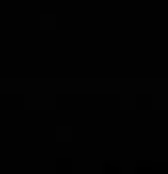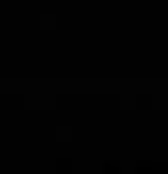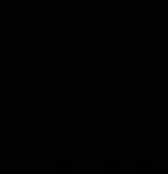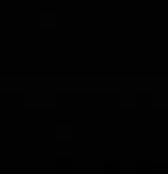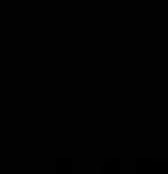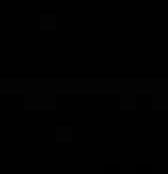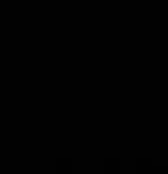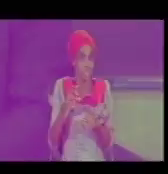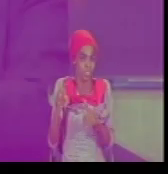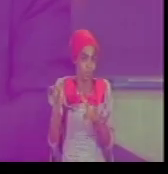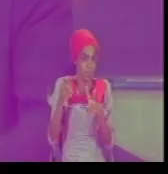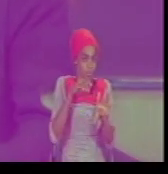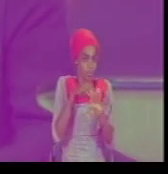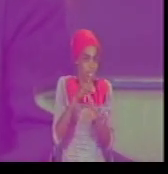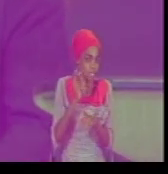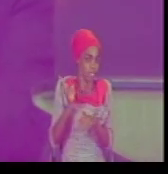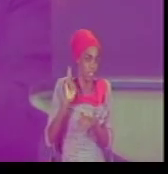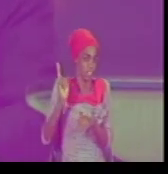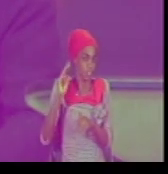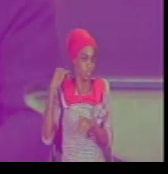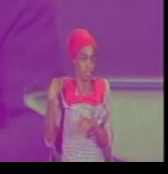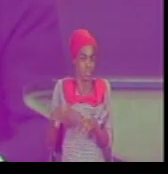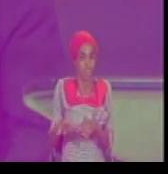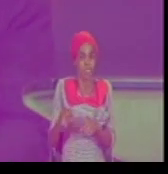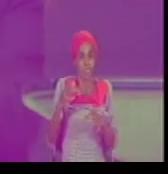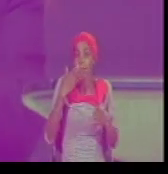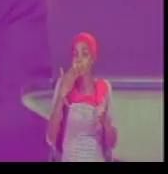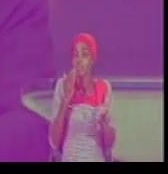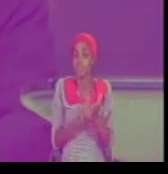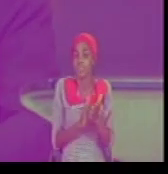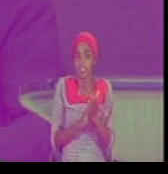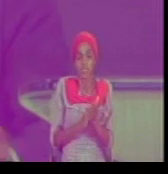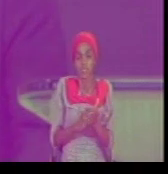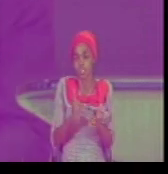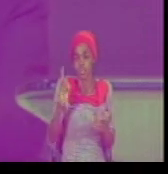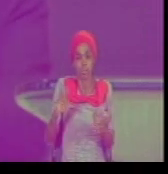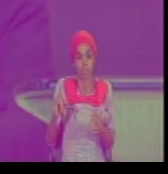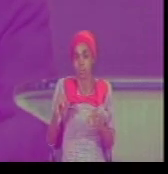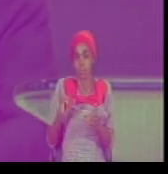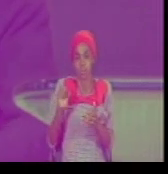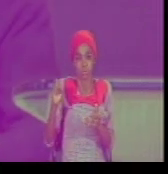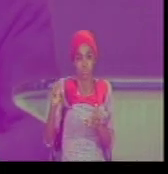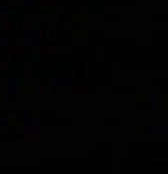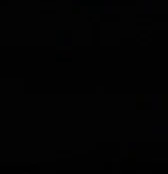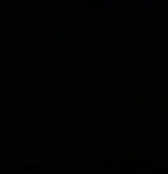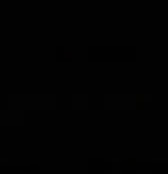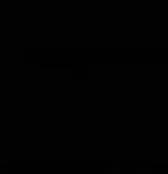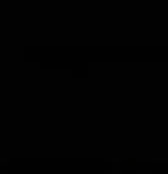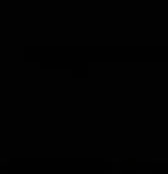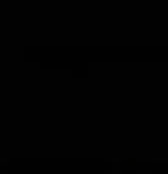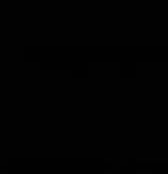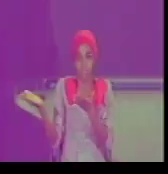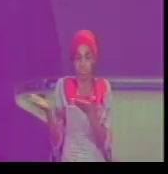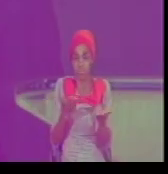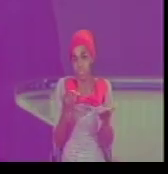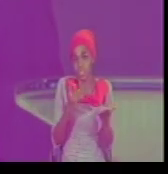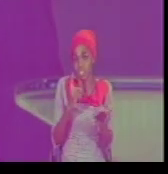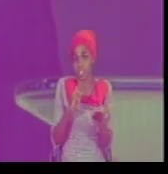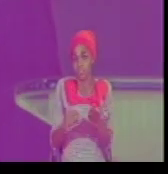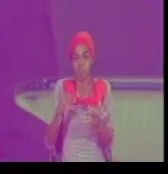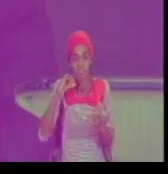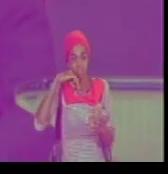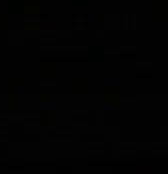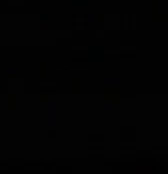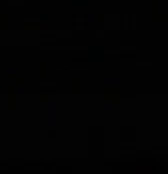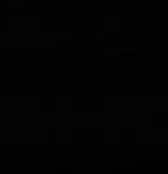bring fornication, adultery, and lust, and immorality, and sensuality into